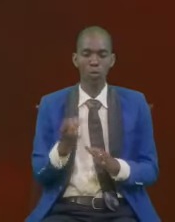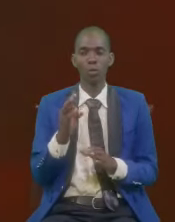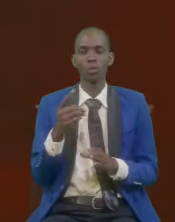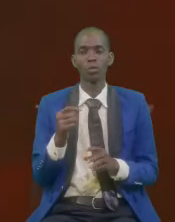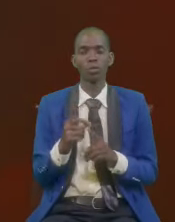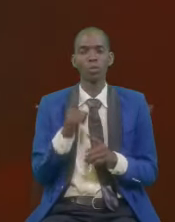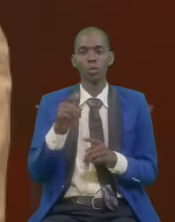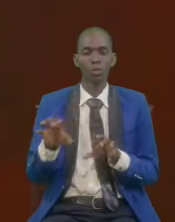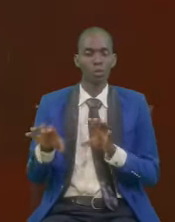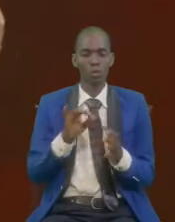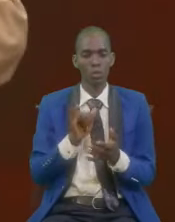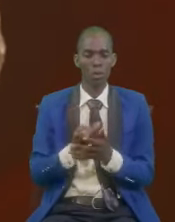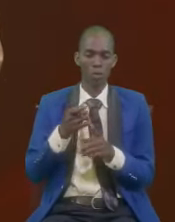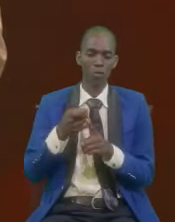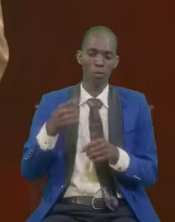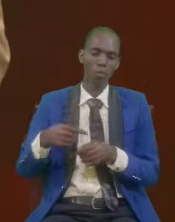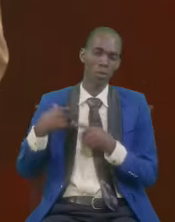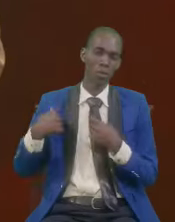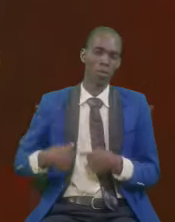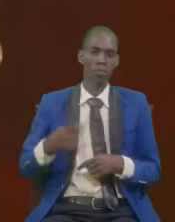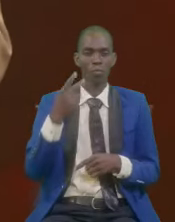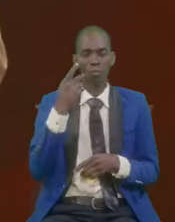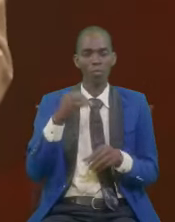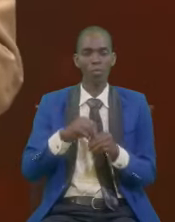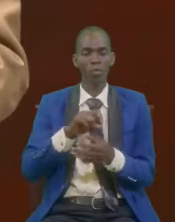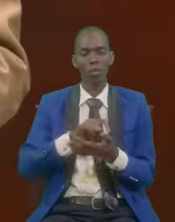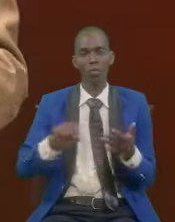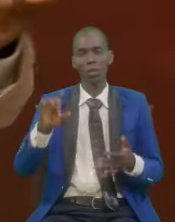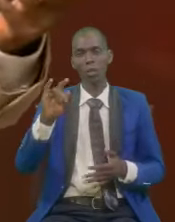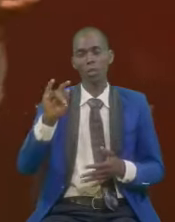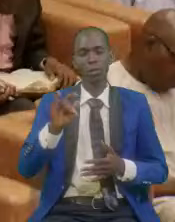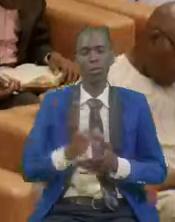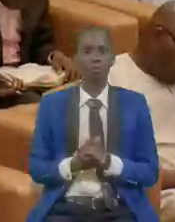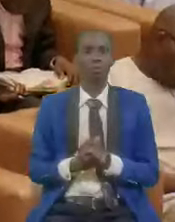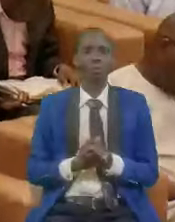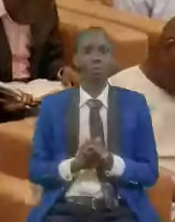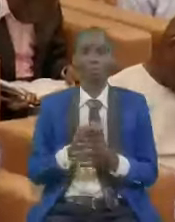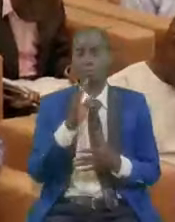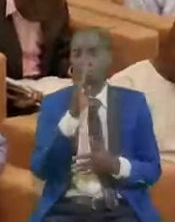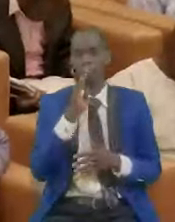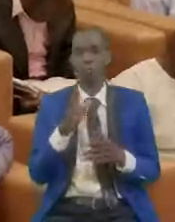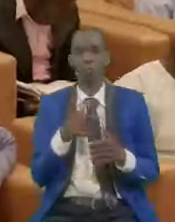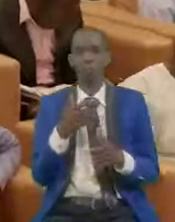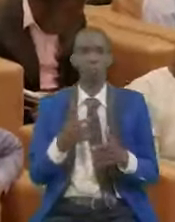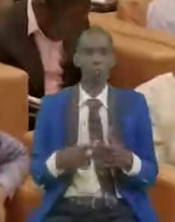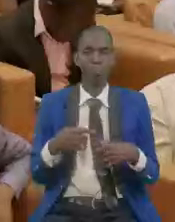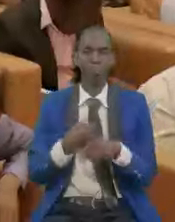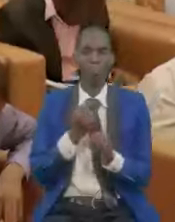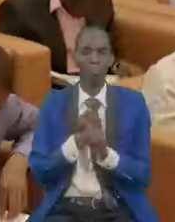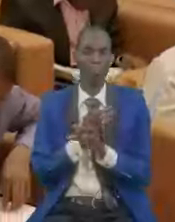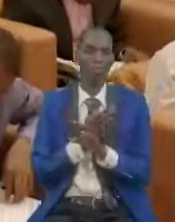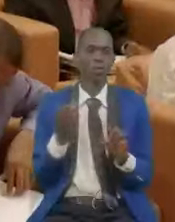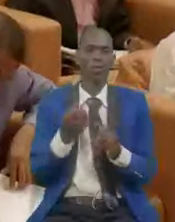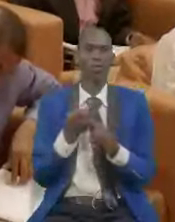that from the heart. Look at verse 18. In verse 18, being then made free